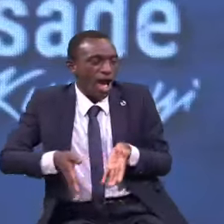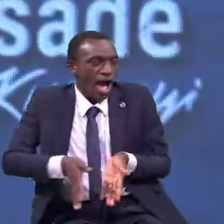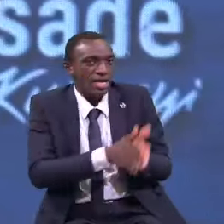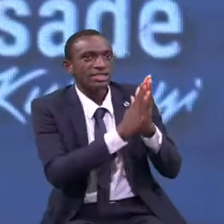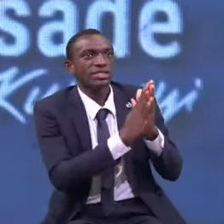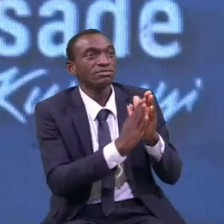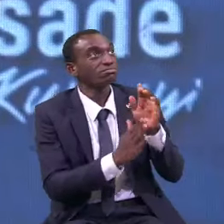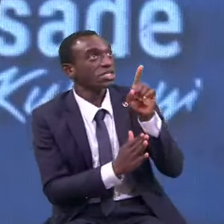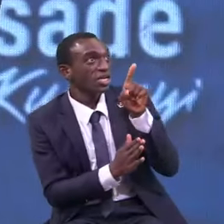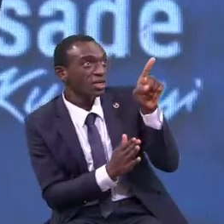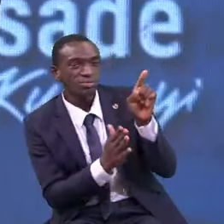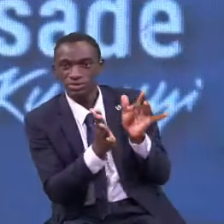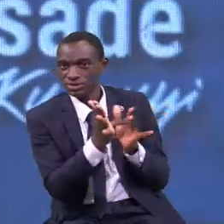him,